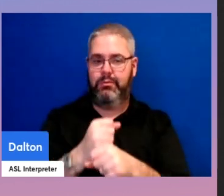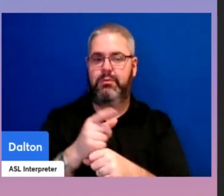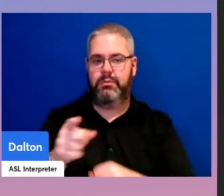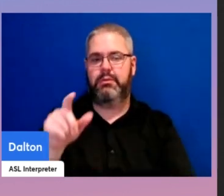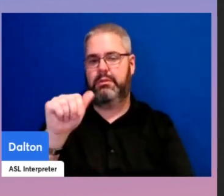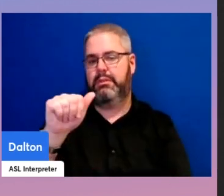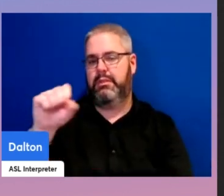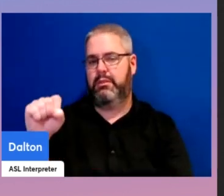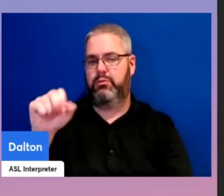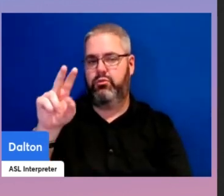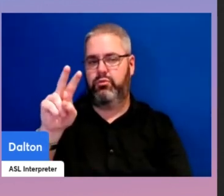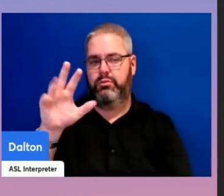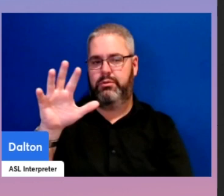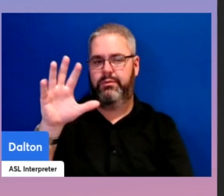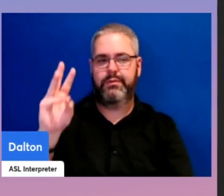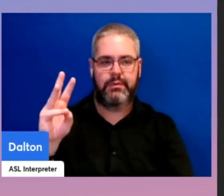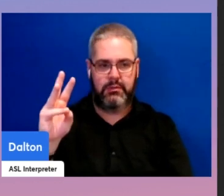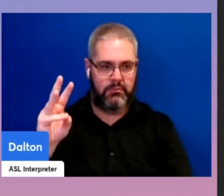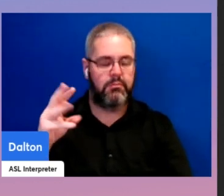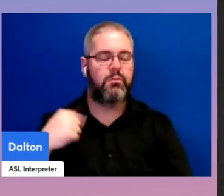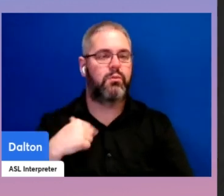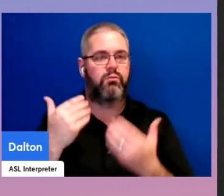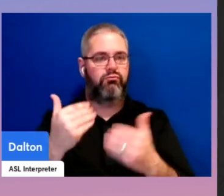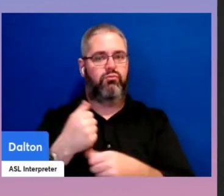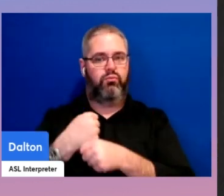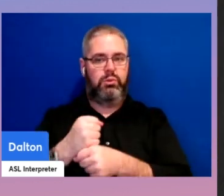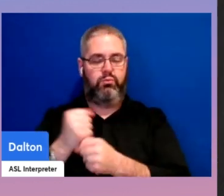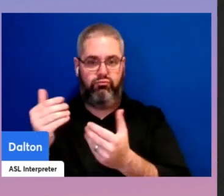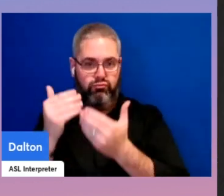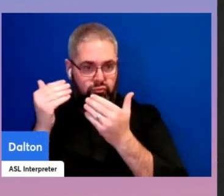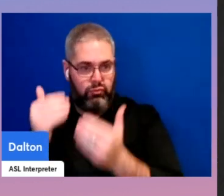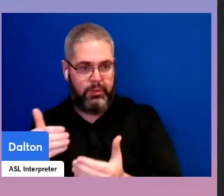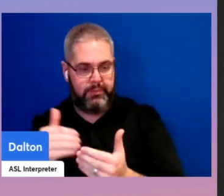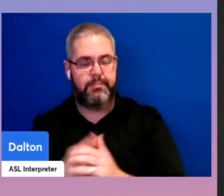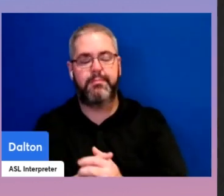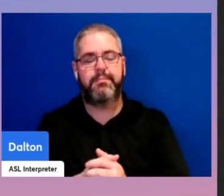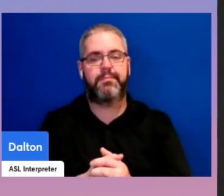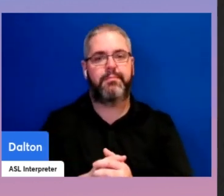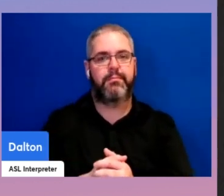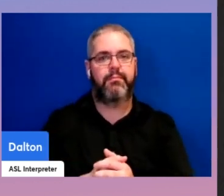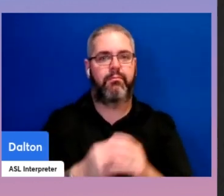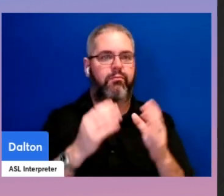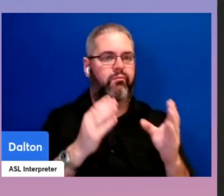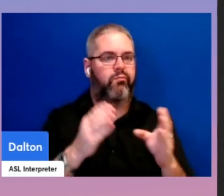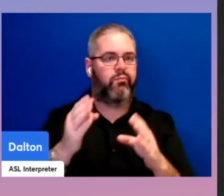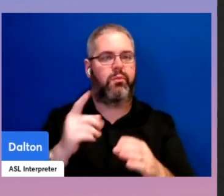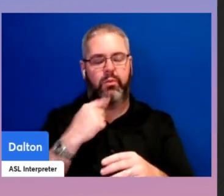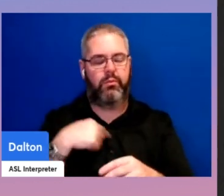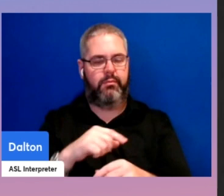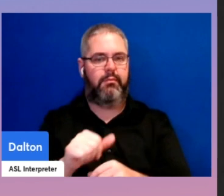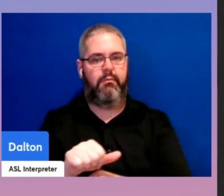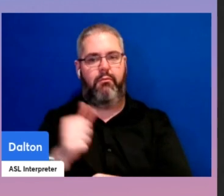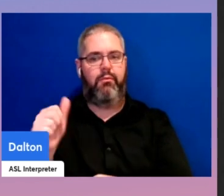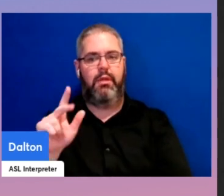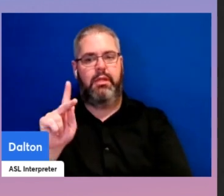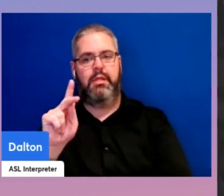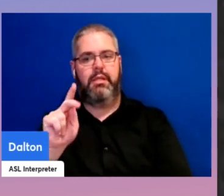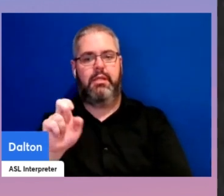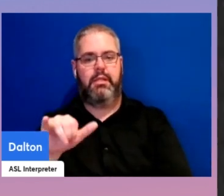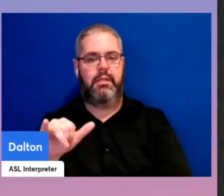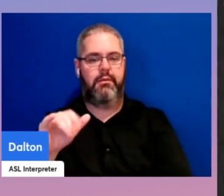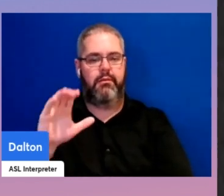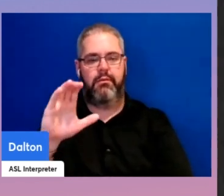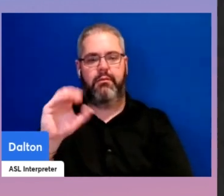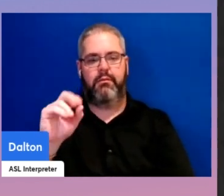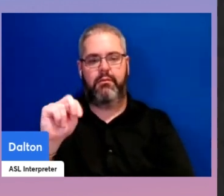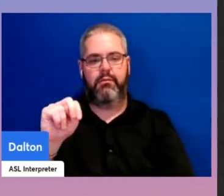256. So we go ahead and create that. And then we also create a convergent key in case we wanted to use that down the line too. But really,